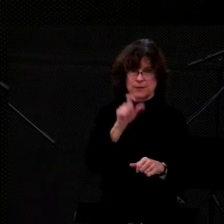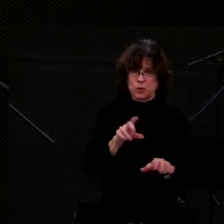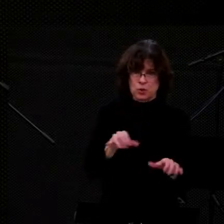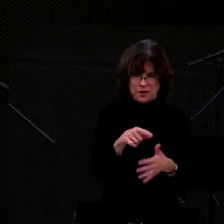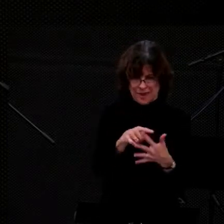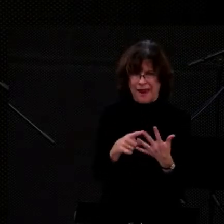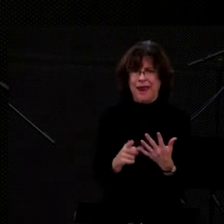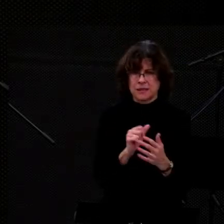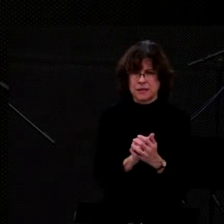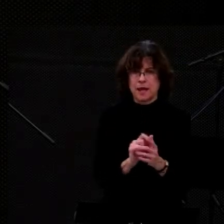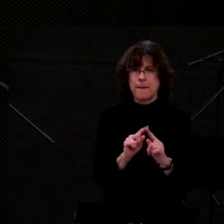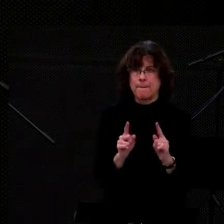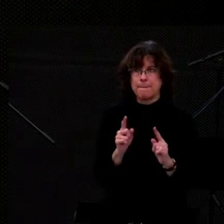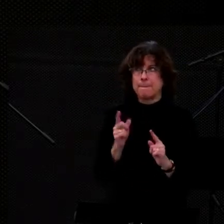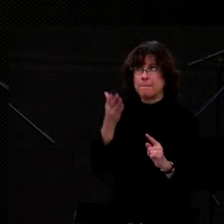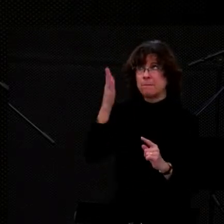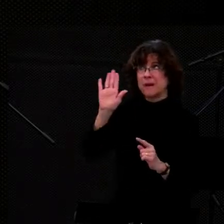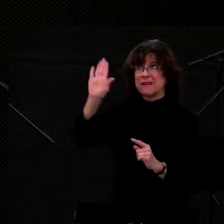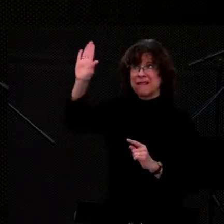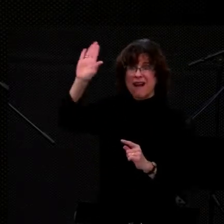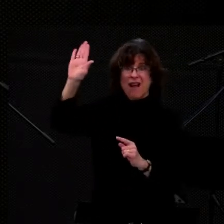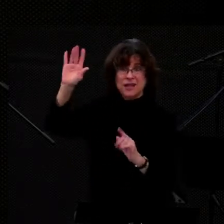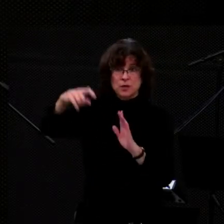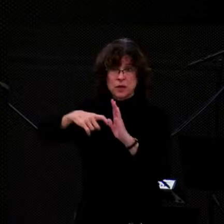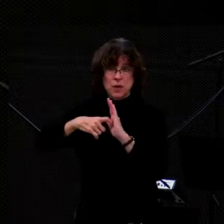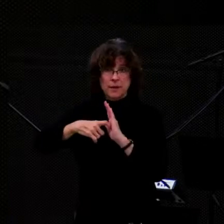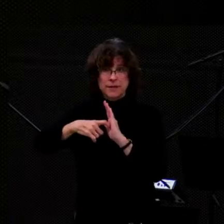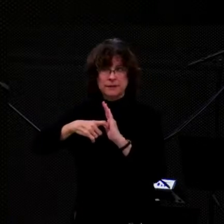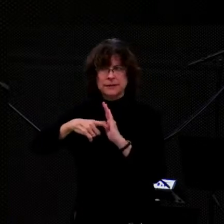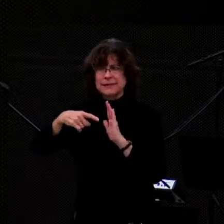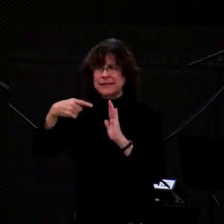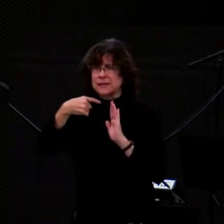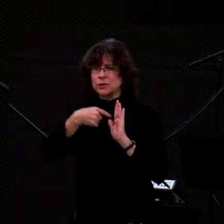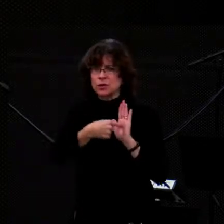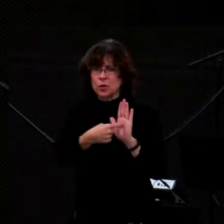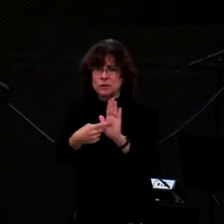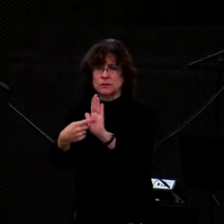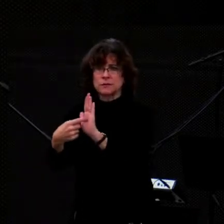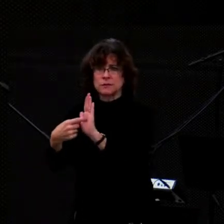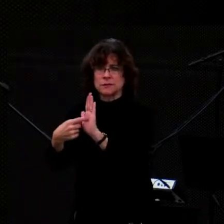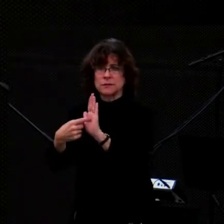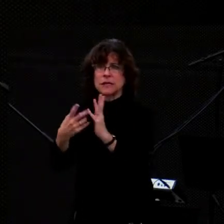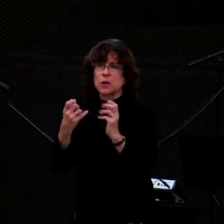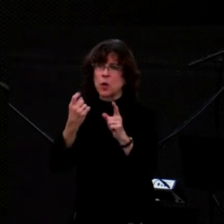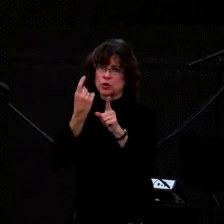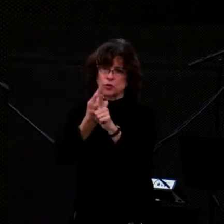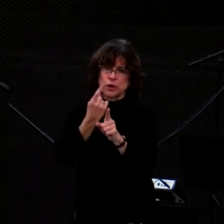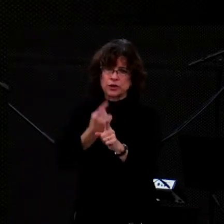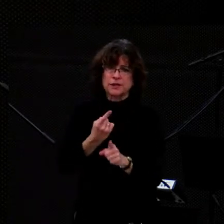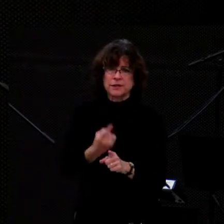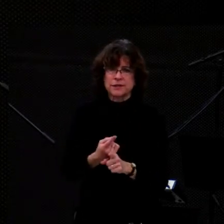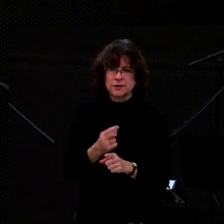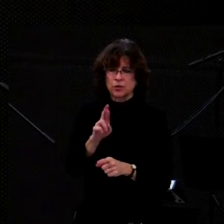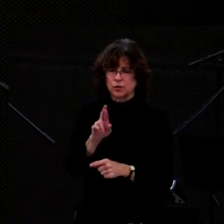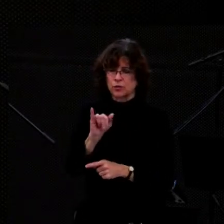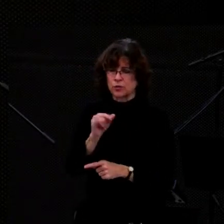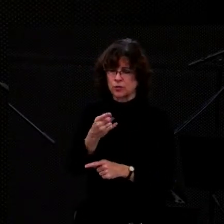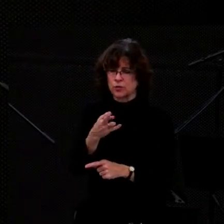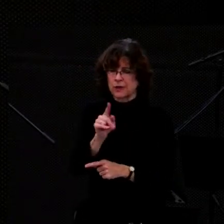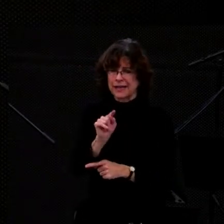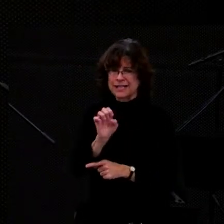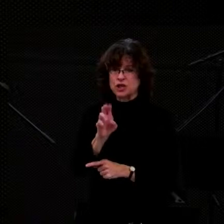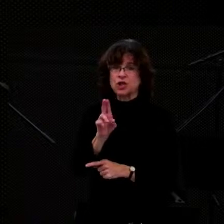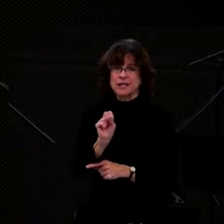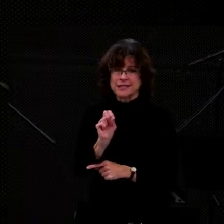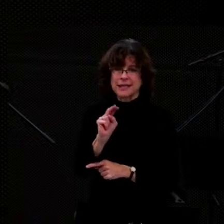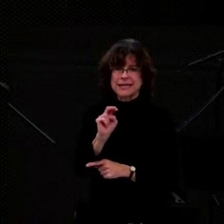See, we don't need to guess what his standard is for us. He tells us. His standard is perfect righteousness. In fact, if we break one of the